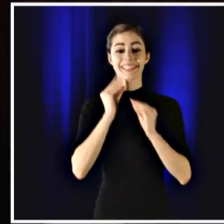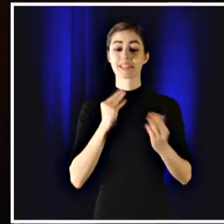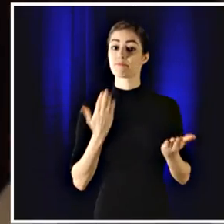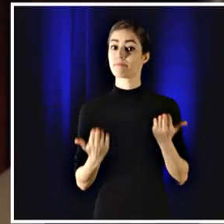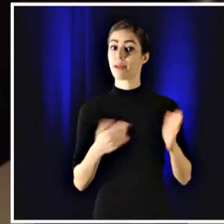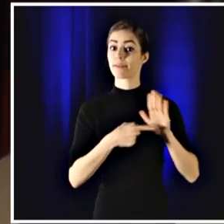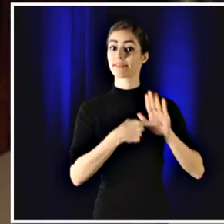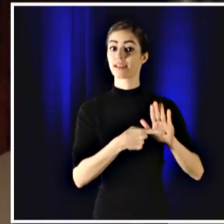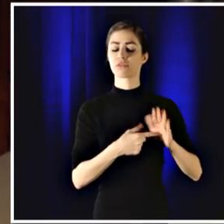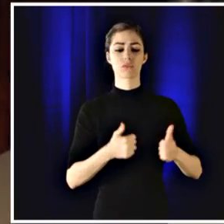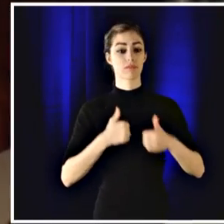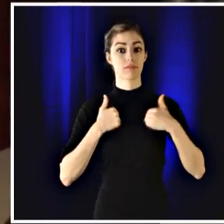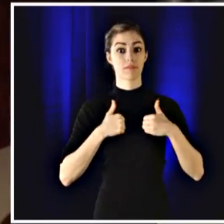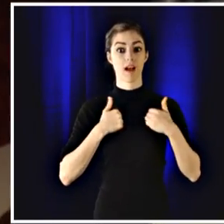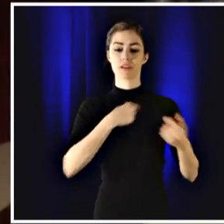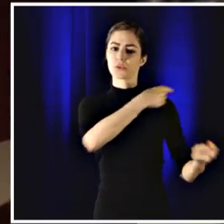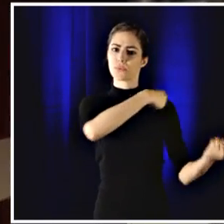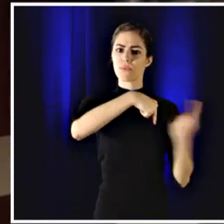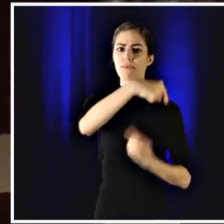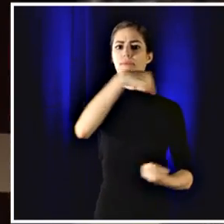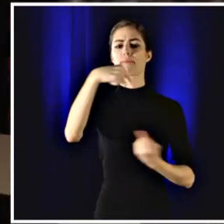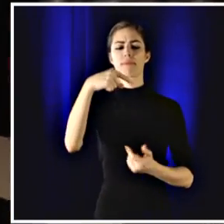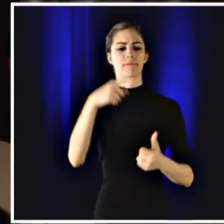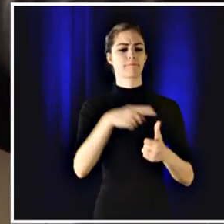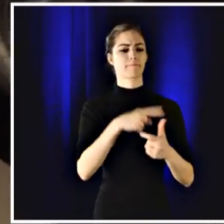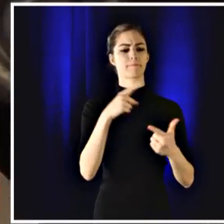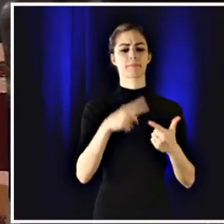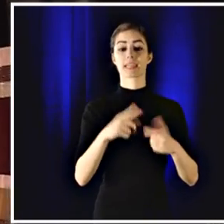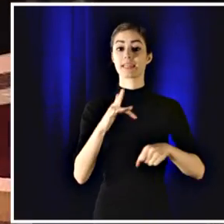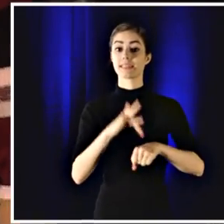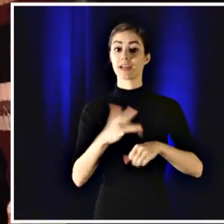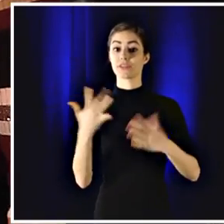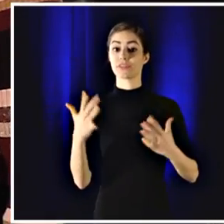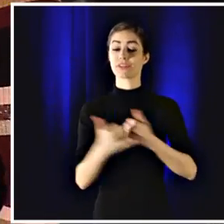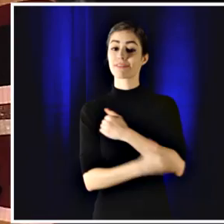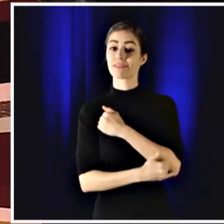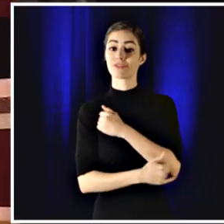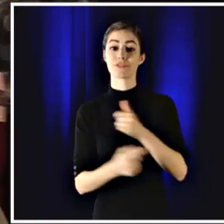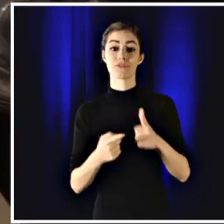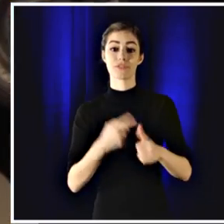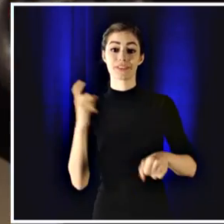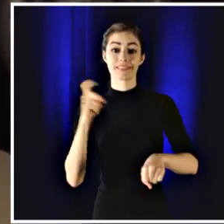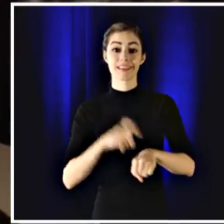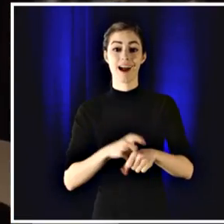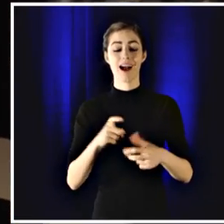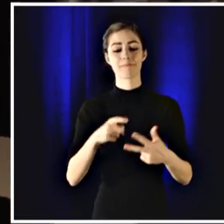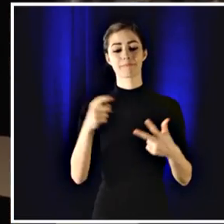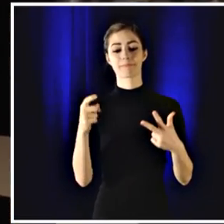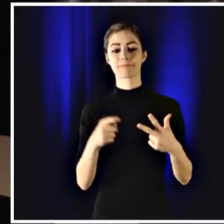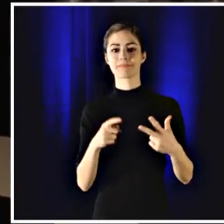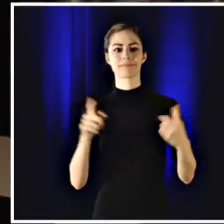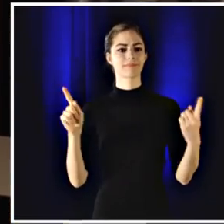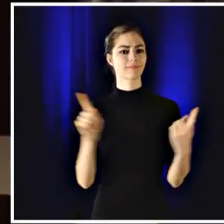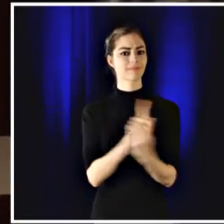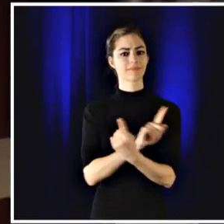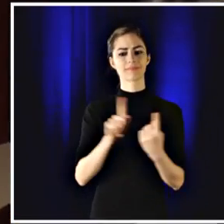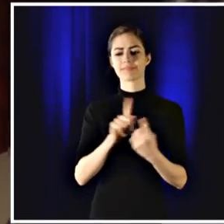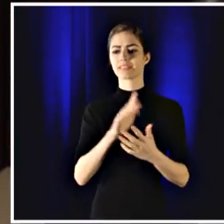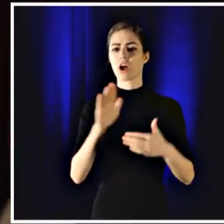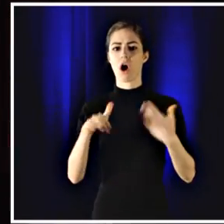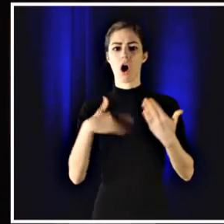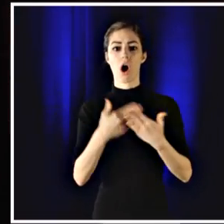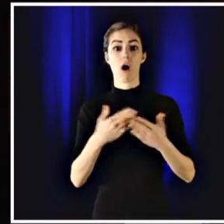first time, or experiencing the death of a loved one, continue to impact our daily lives, which can include our